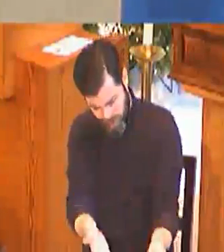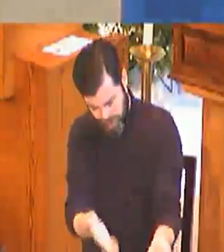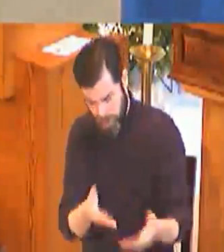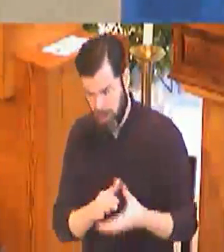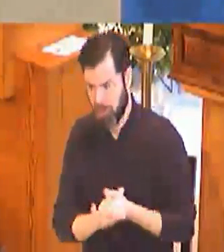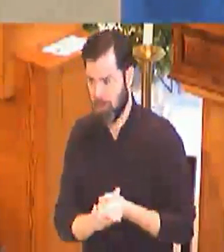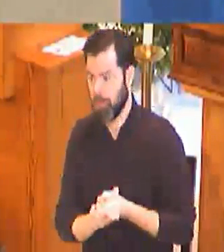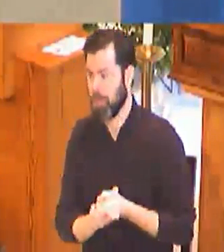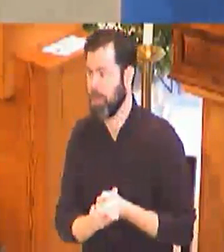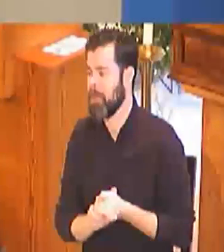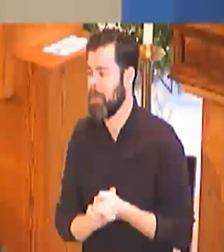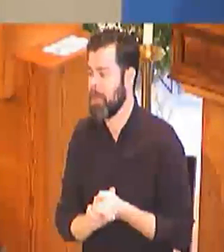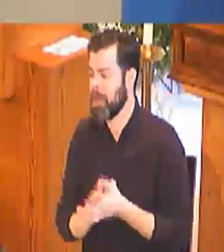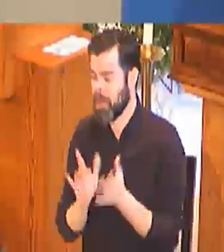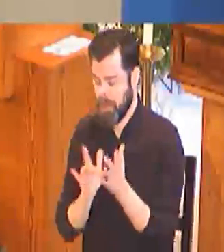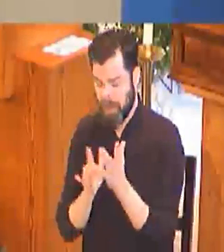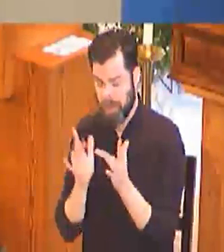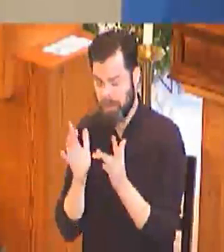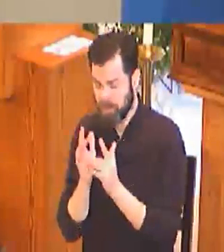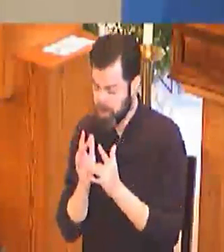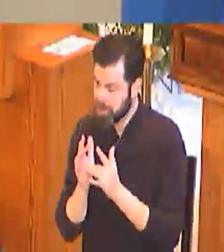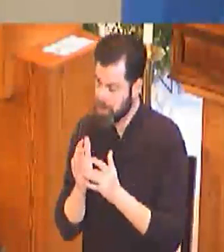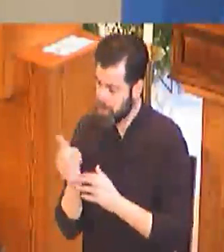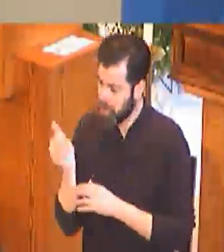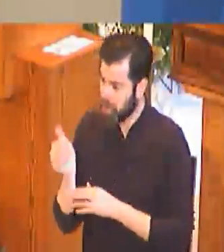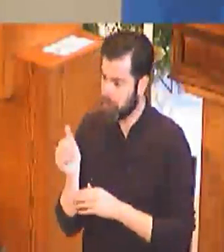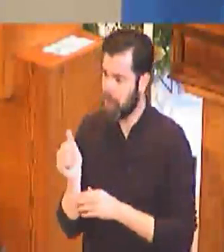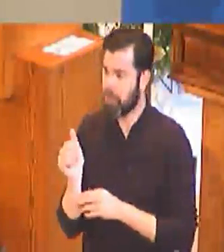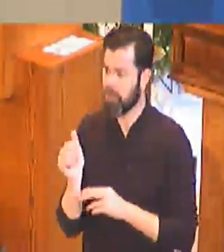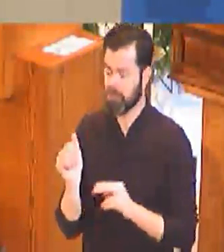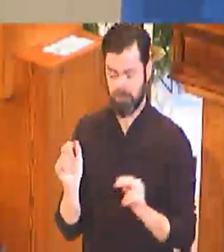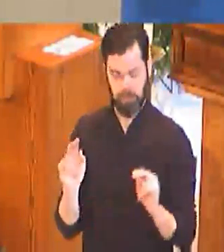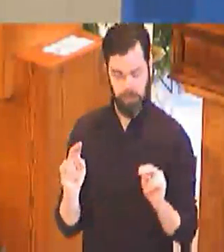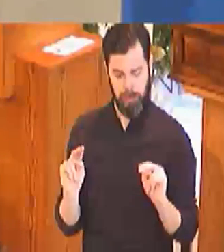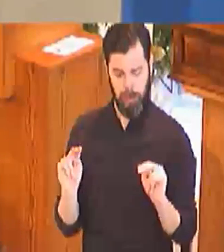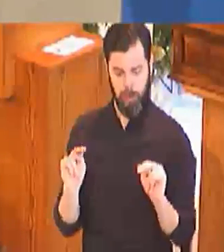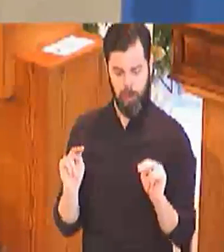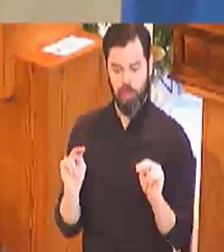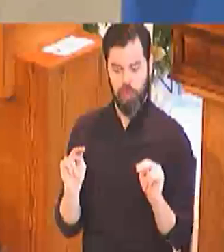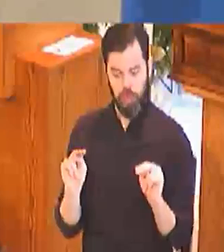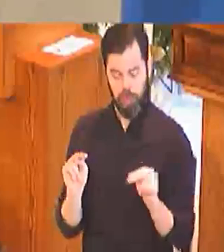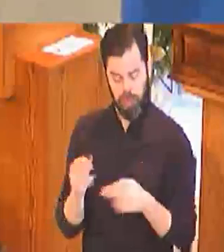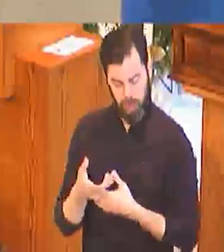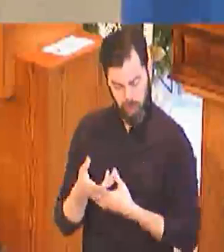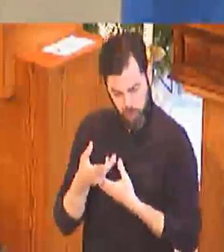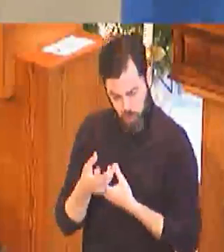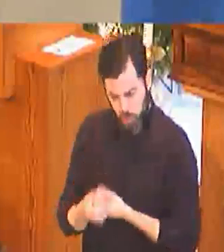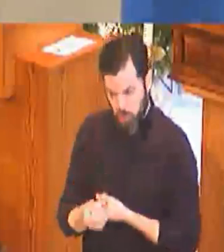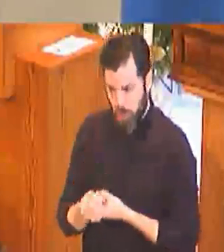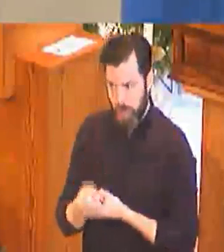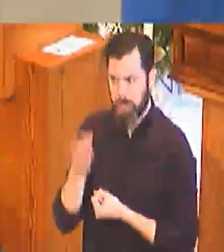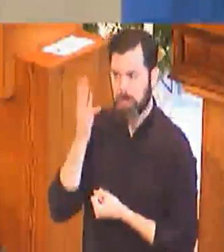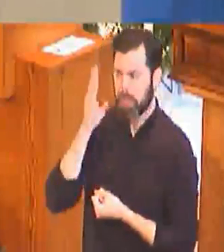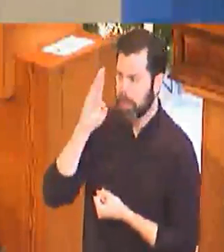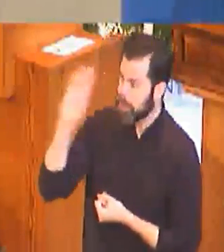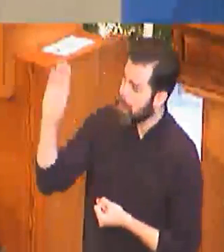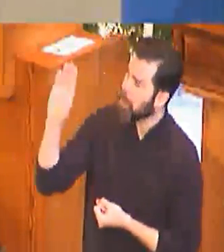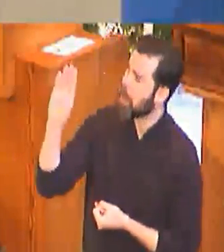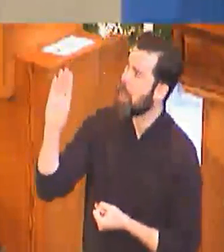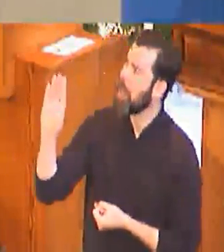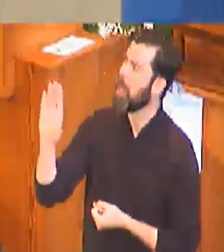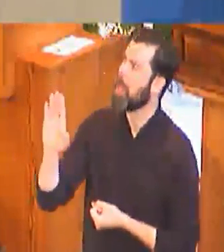Jesus came to this from a place of neutrality, from a place where he could trust that God